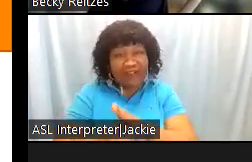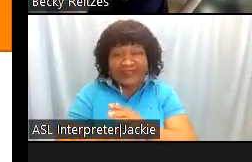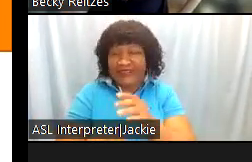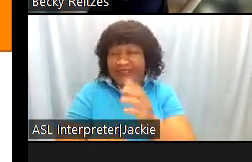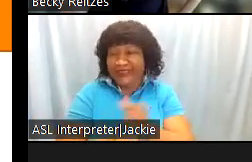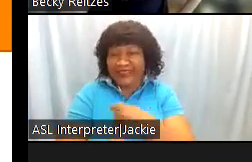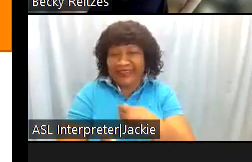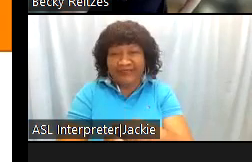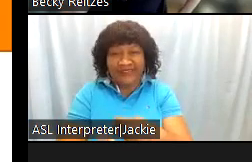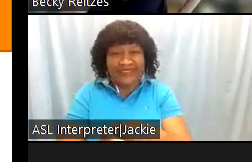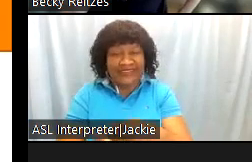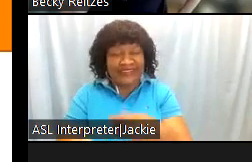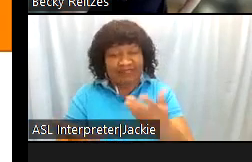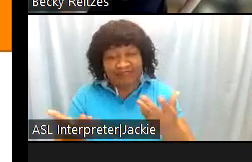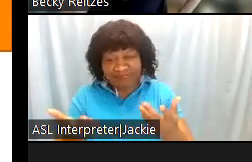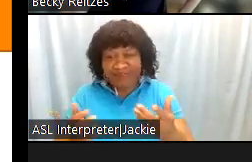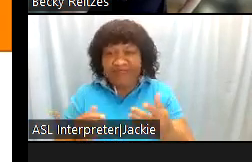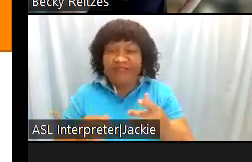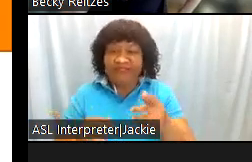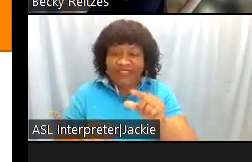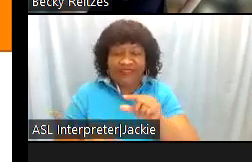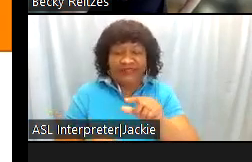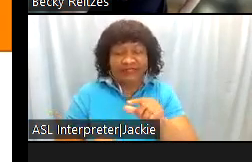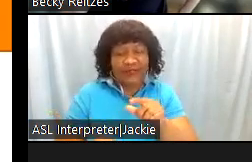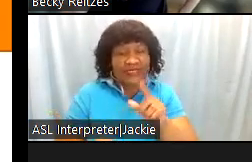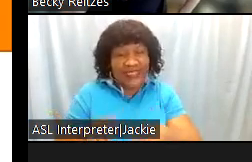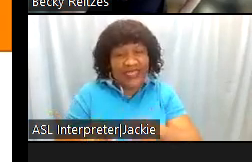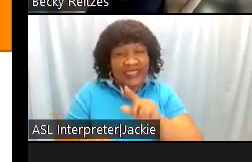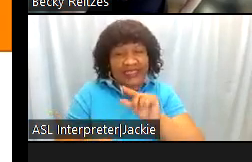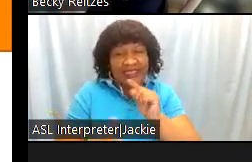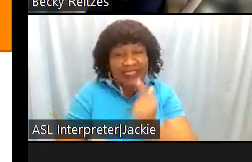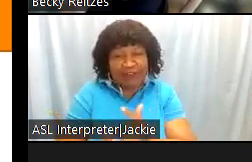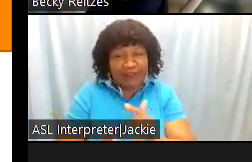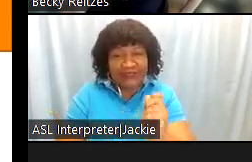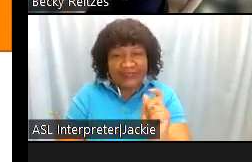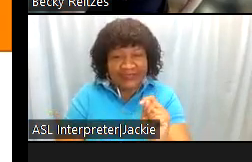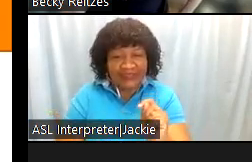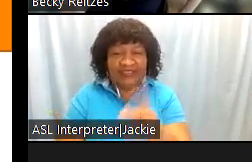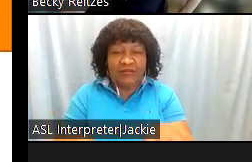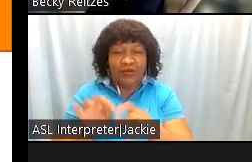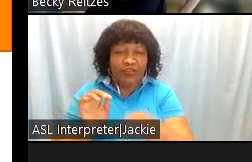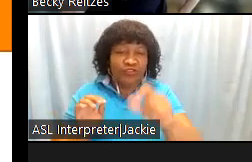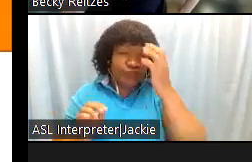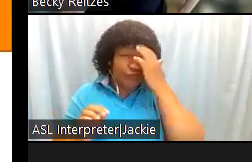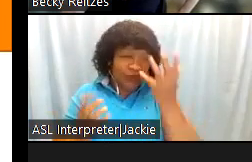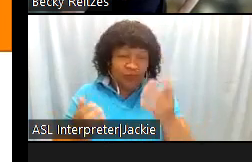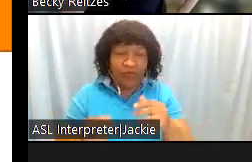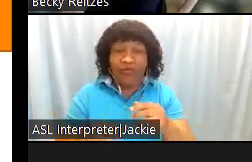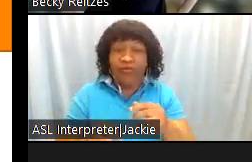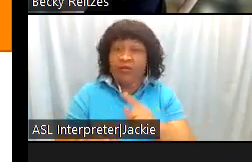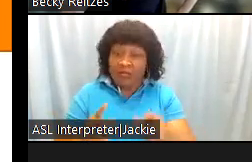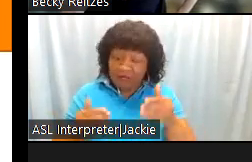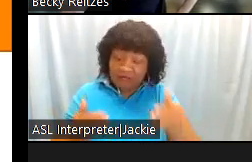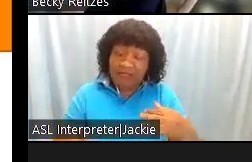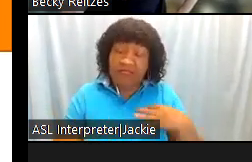get the funding. And I think that can often be confusing. So it's really important to know that. And there may